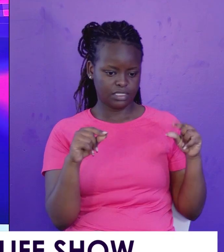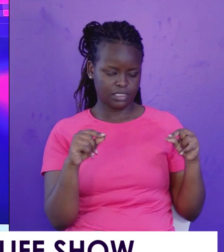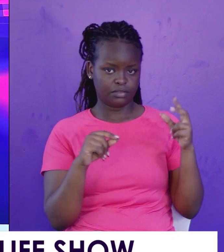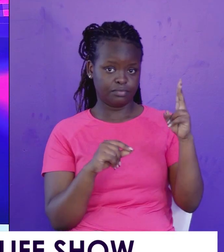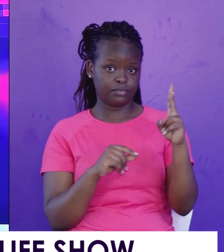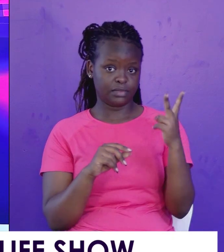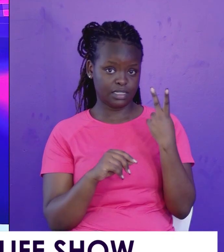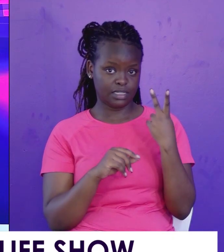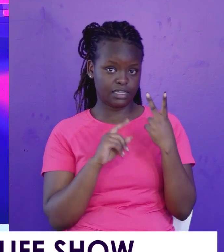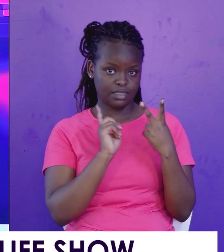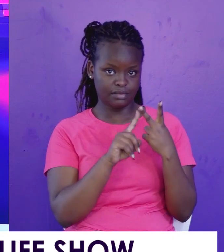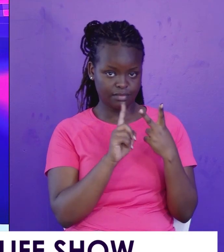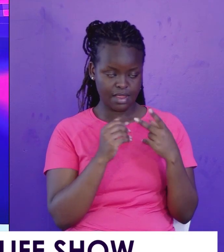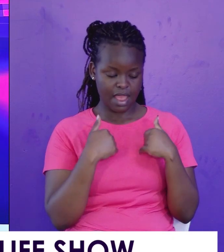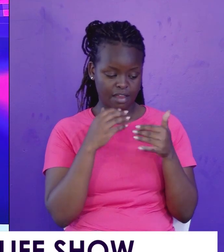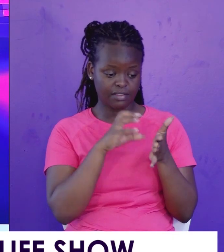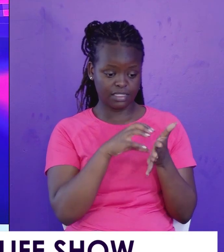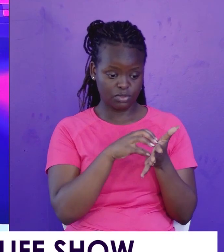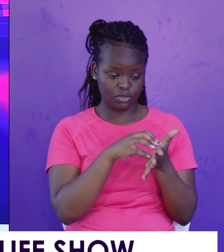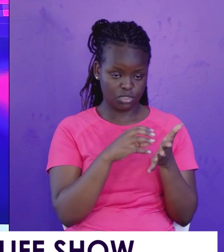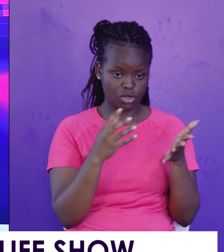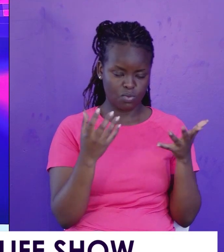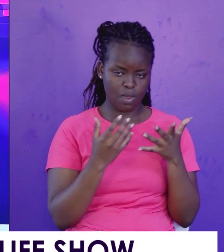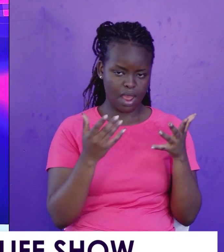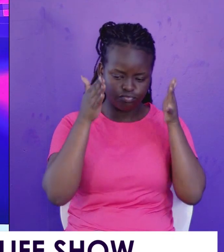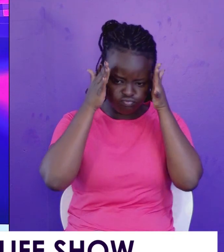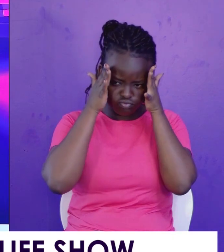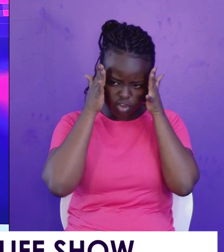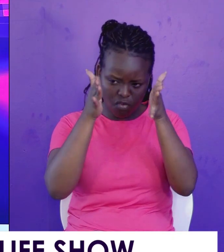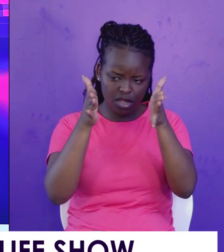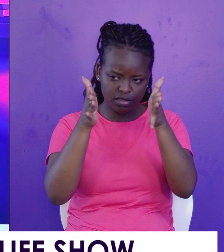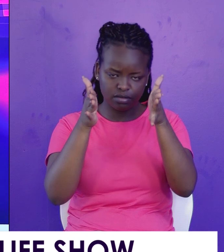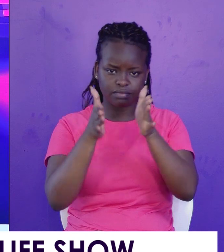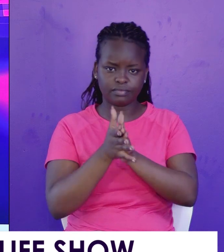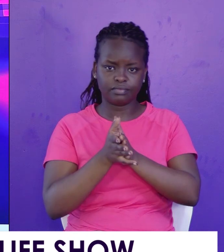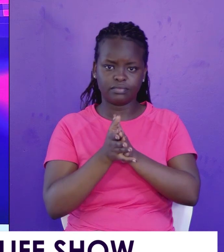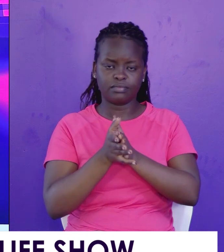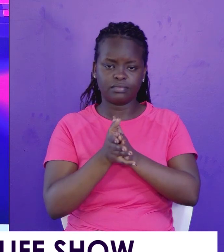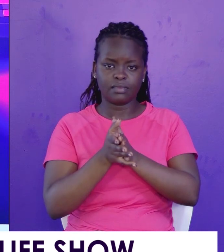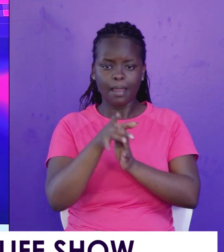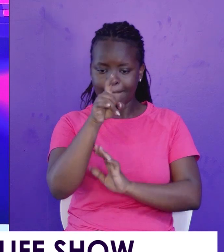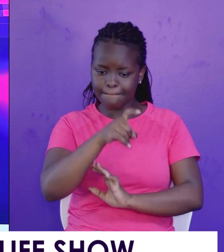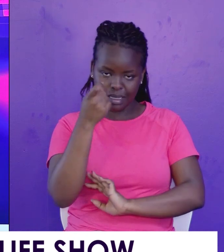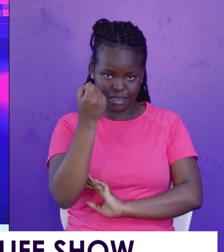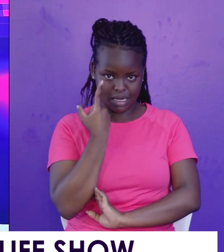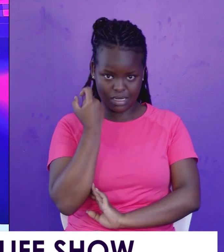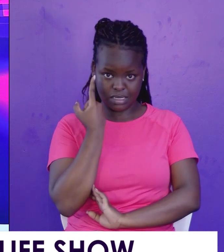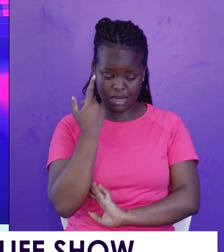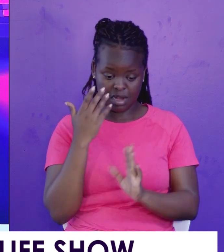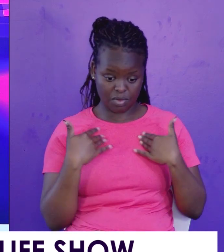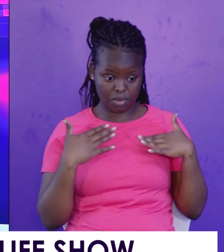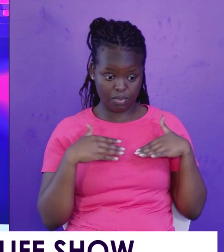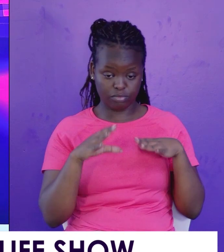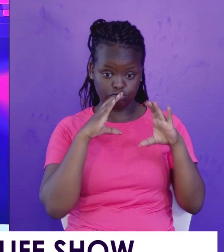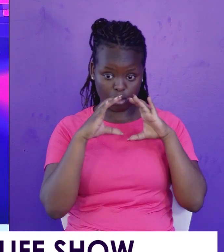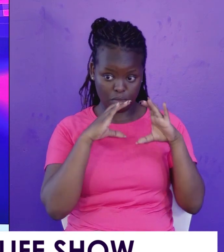have a situation where you are attentive, you are listening. You have to understand that those people you are